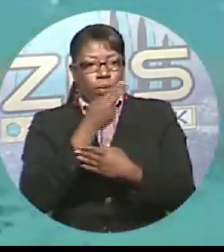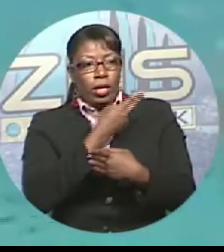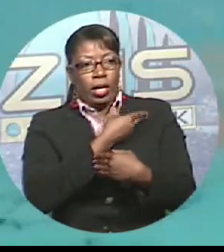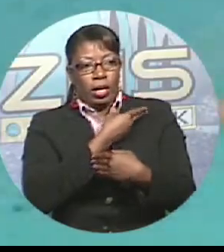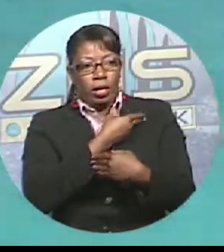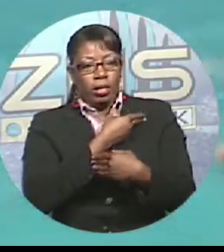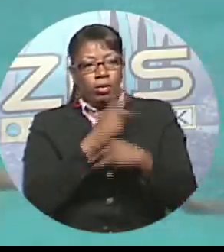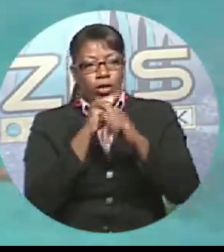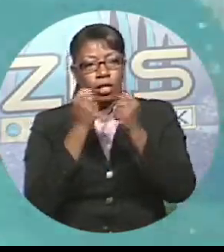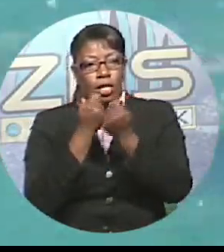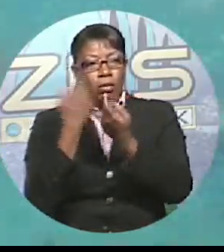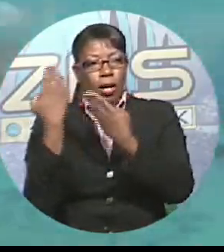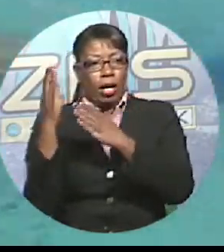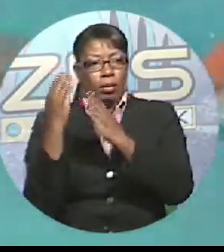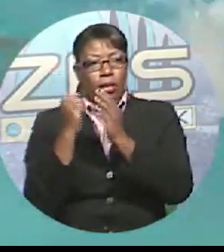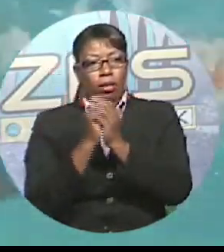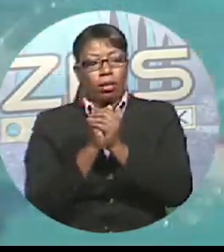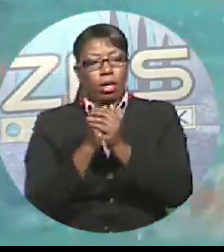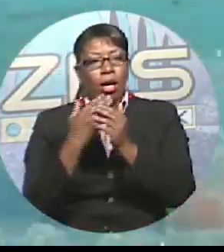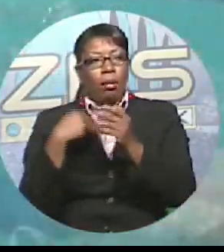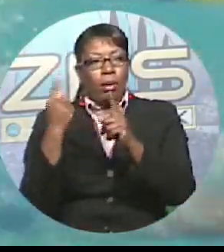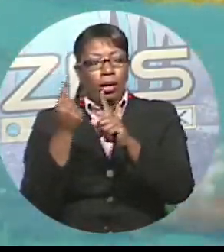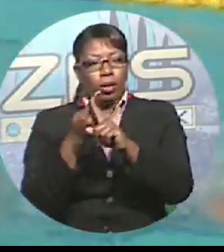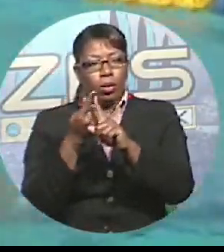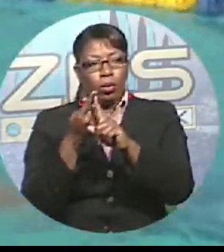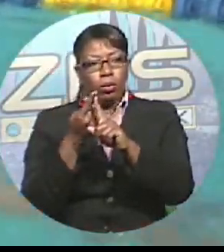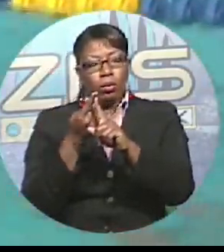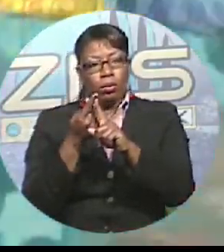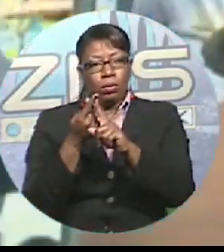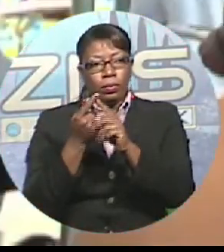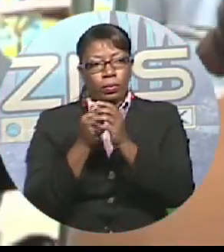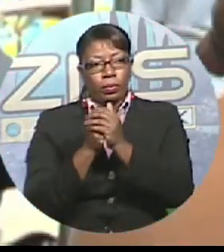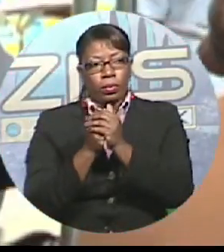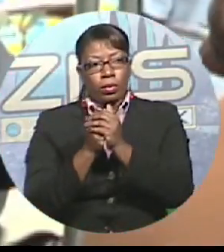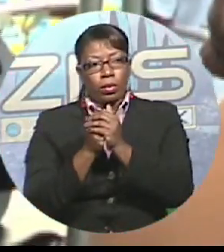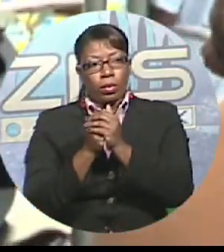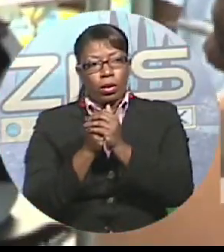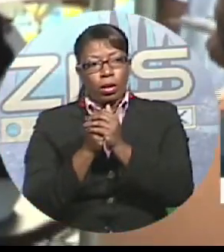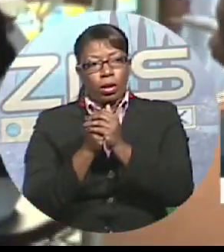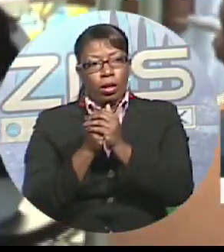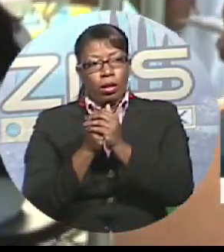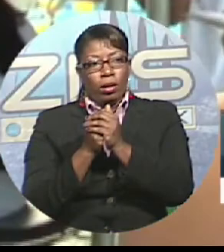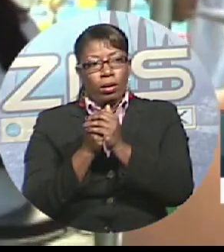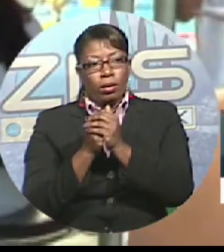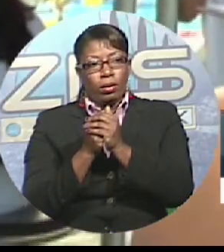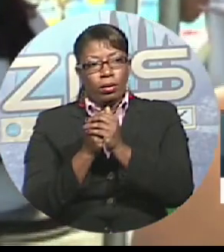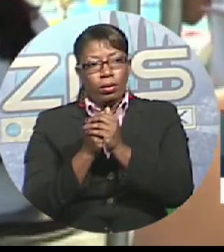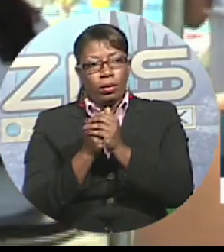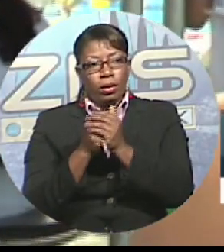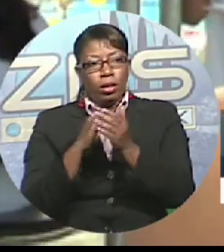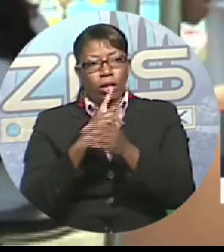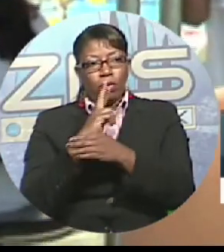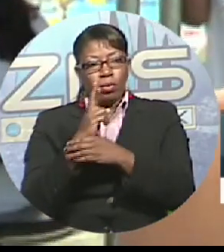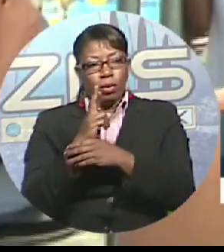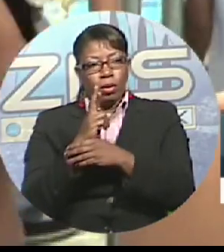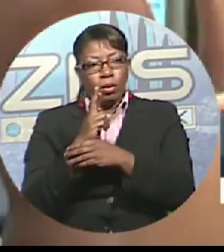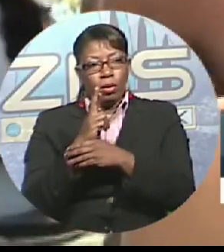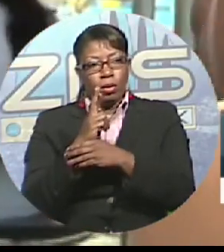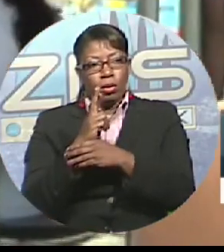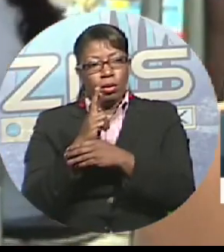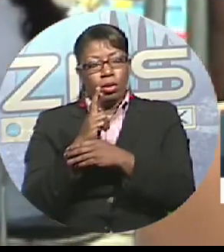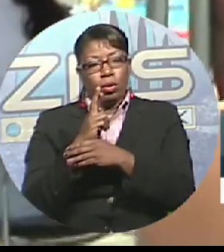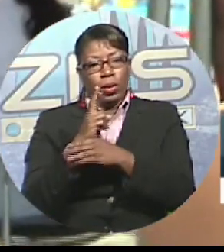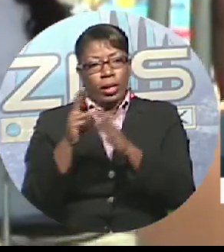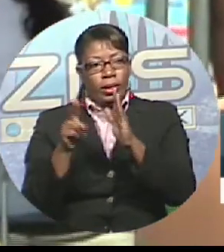punch for Team Bahamas. My goal, which we had to give to our coach, was to negative split it, but I'm not really the person to negative